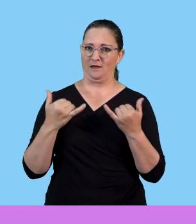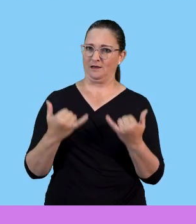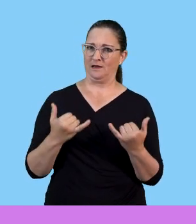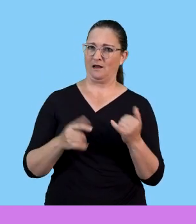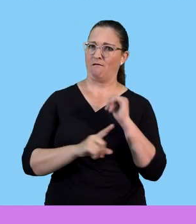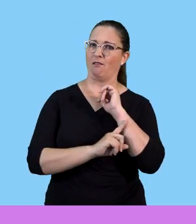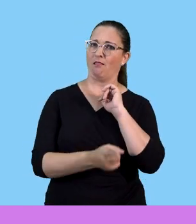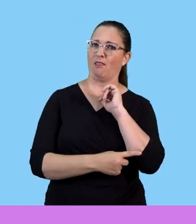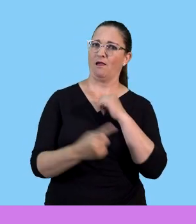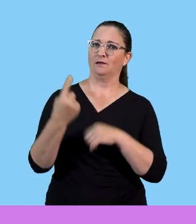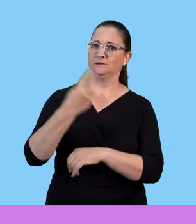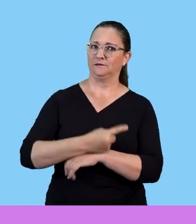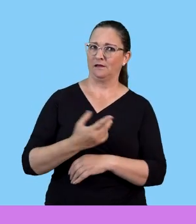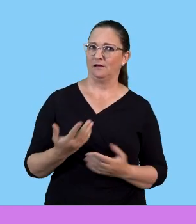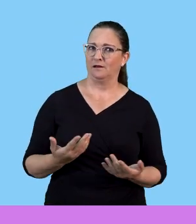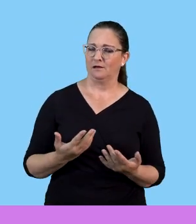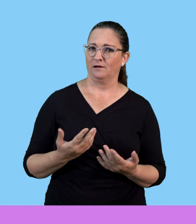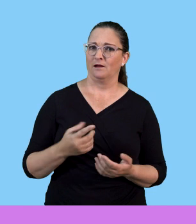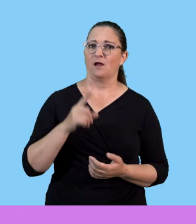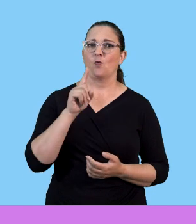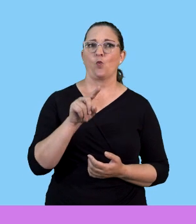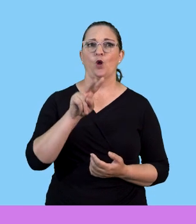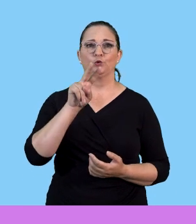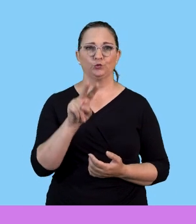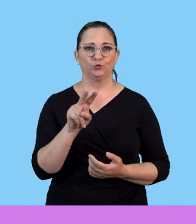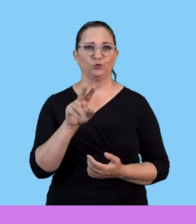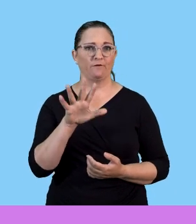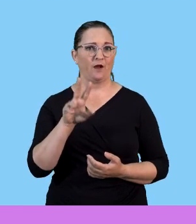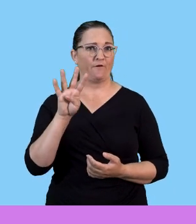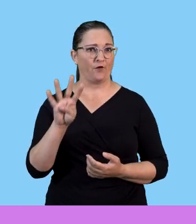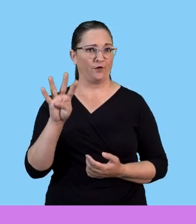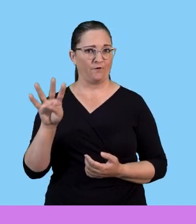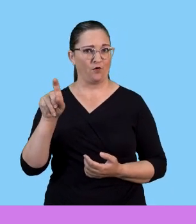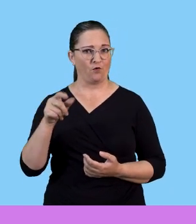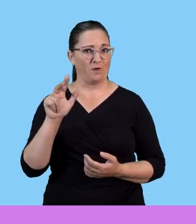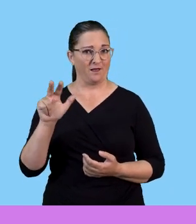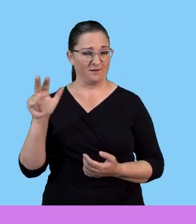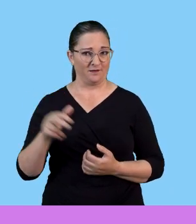R26,029.28. Now, on the last day, it's